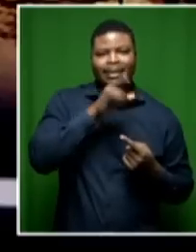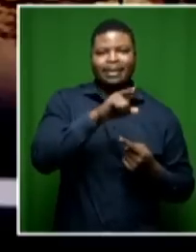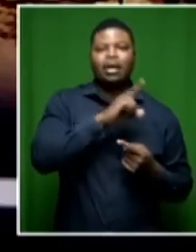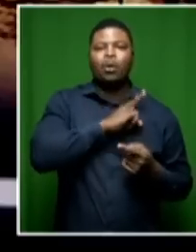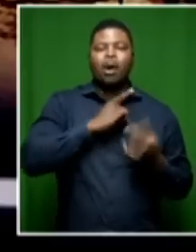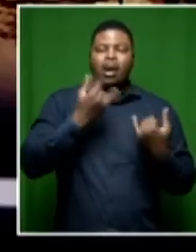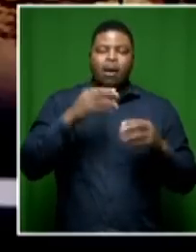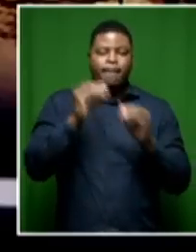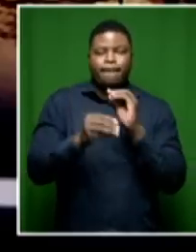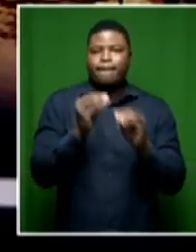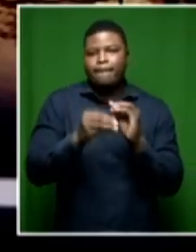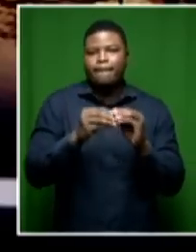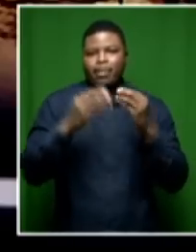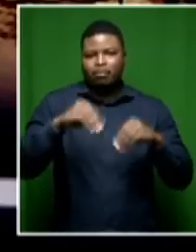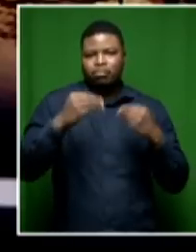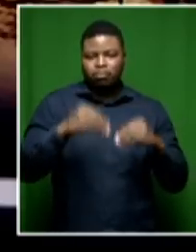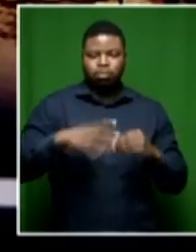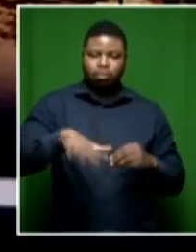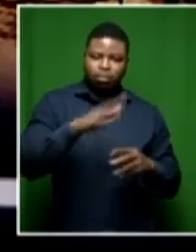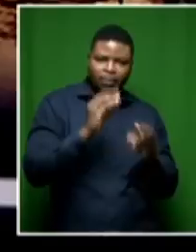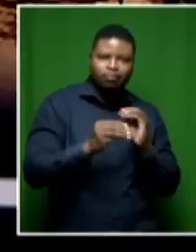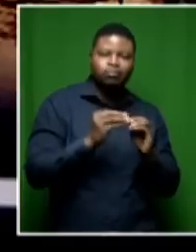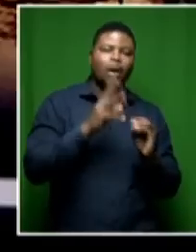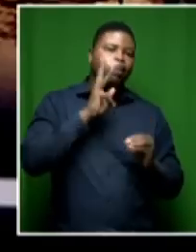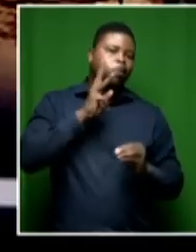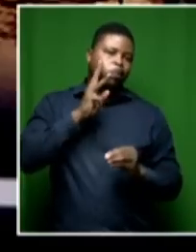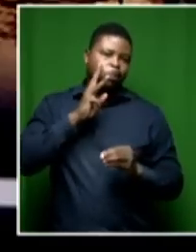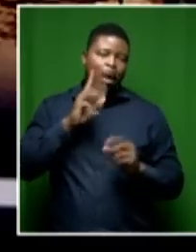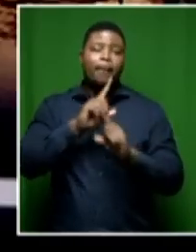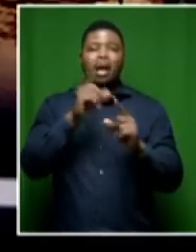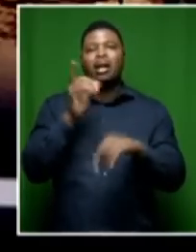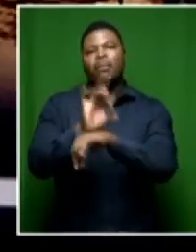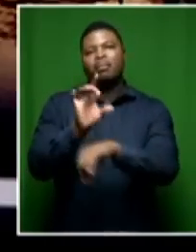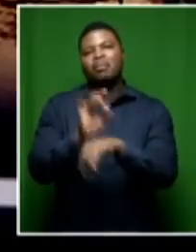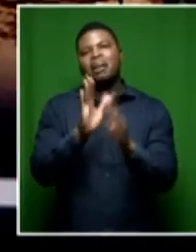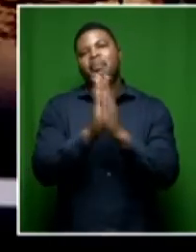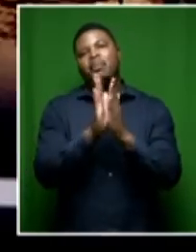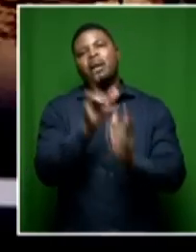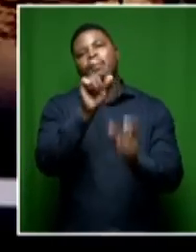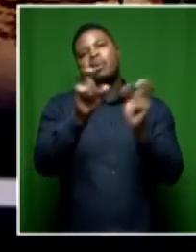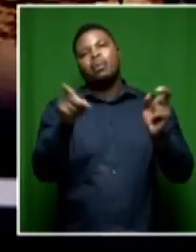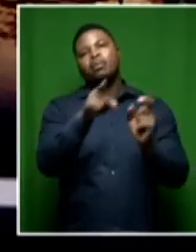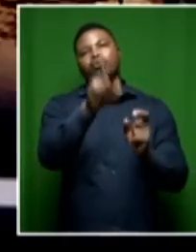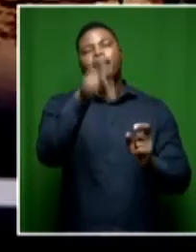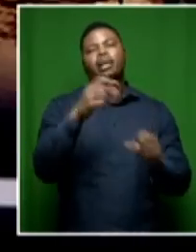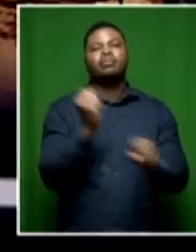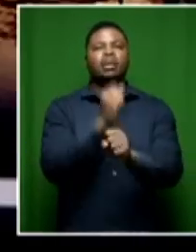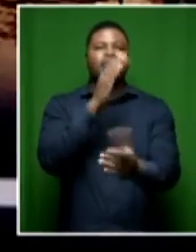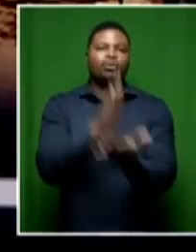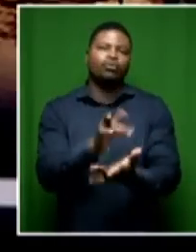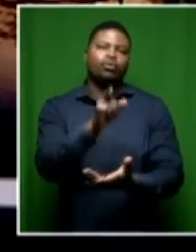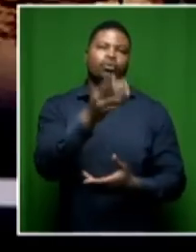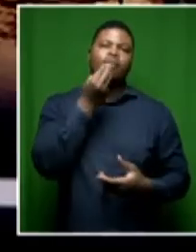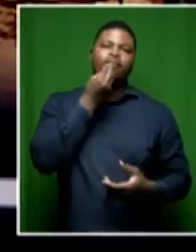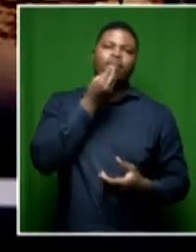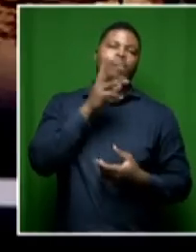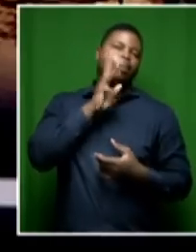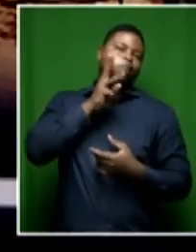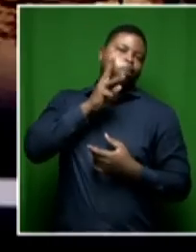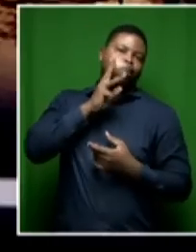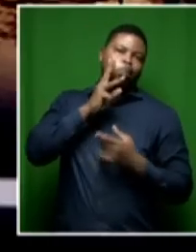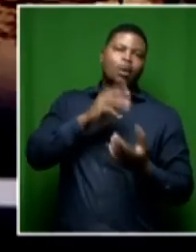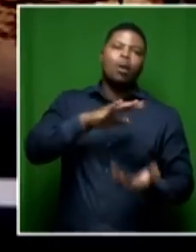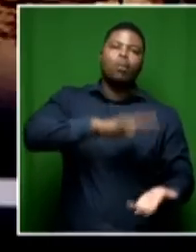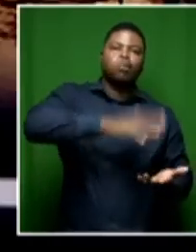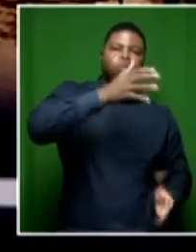and growing water leaks. Residents are encouraged to fill up and make plans for water supply until the supply resumes. It